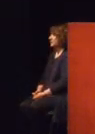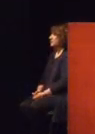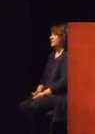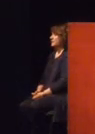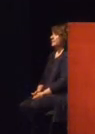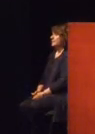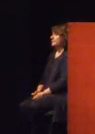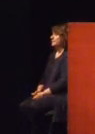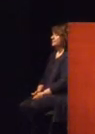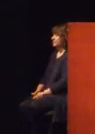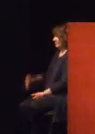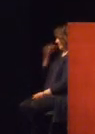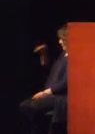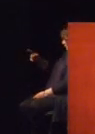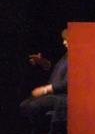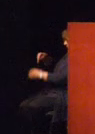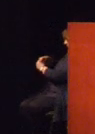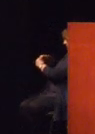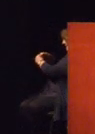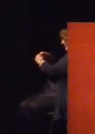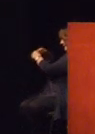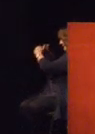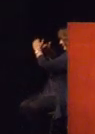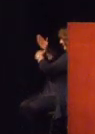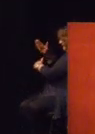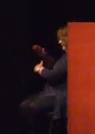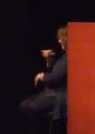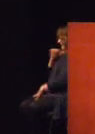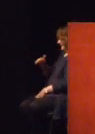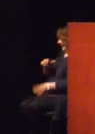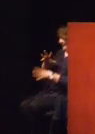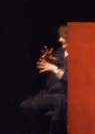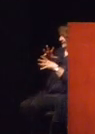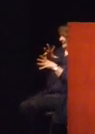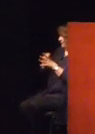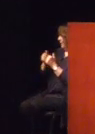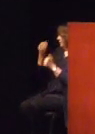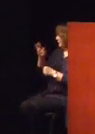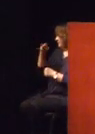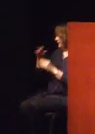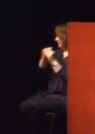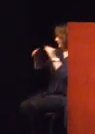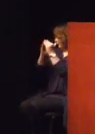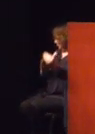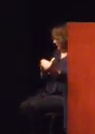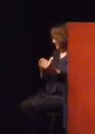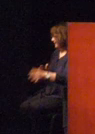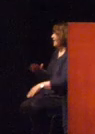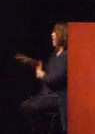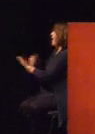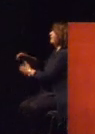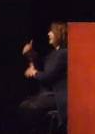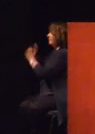If you're housed in a building that's not among the 19 that gets a roof in the next 6 months, all of the other